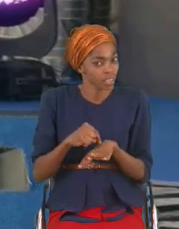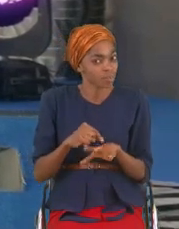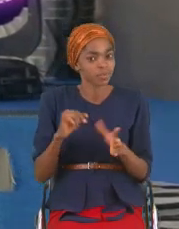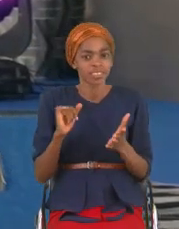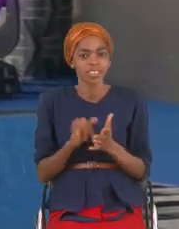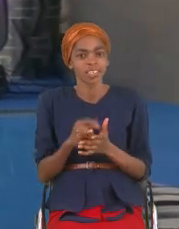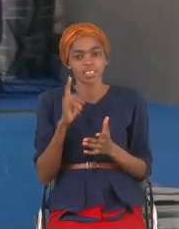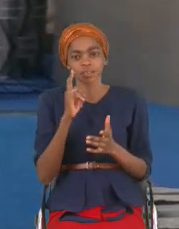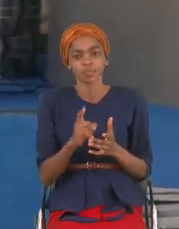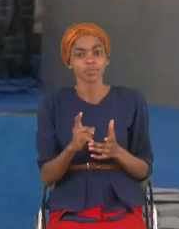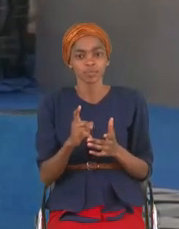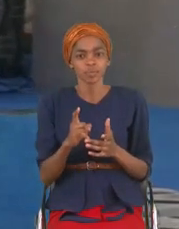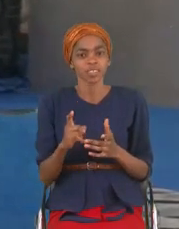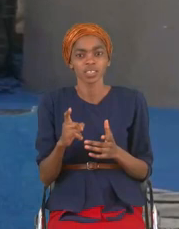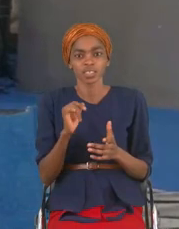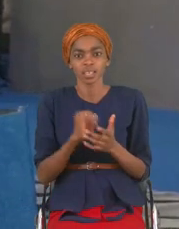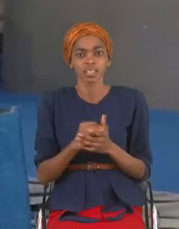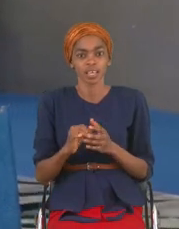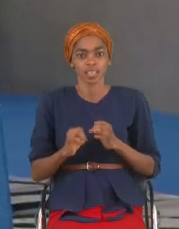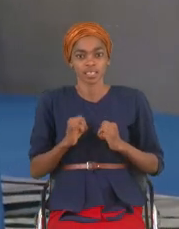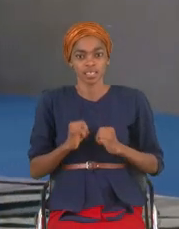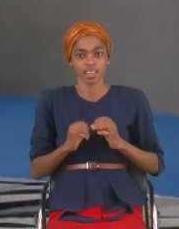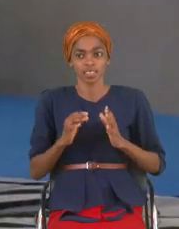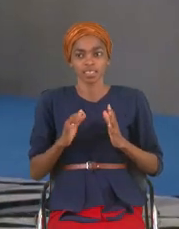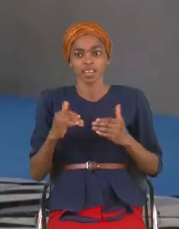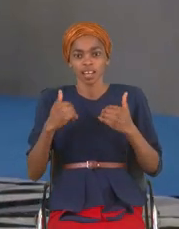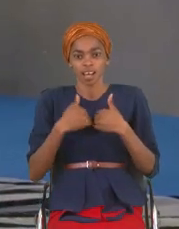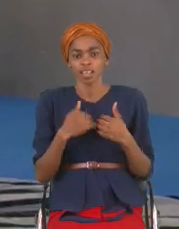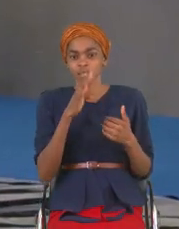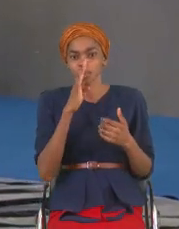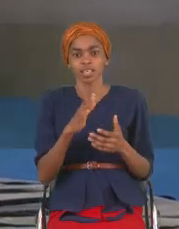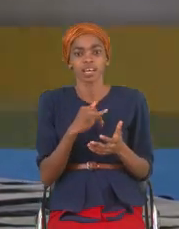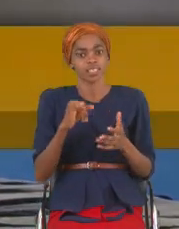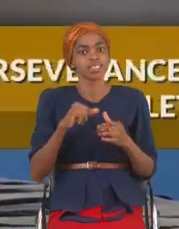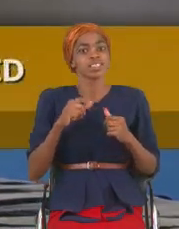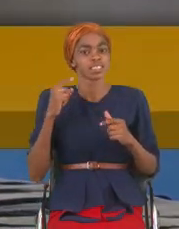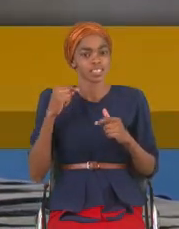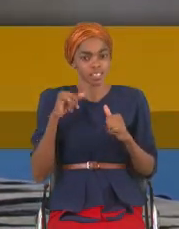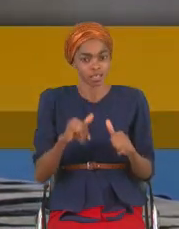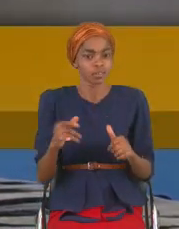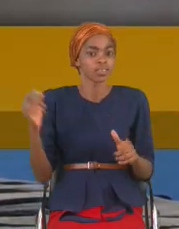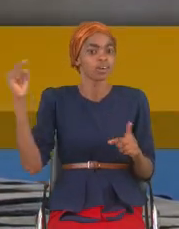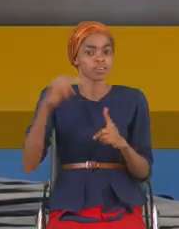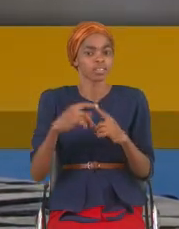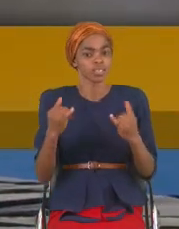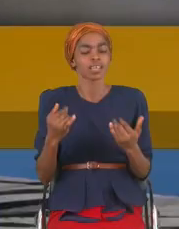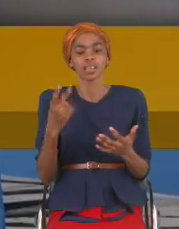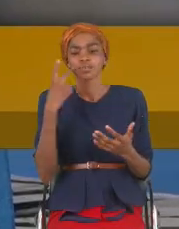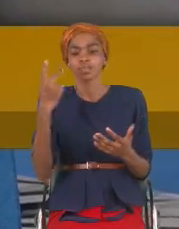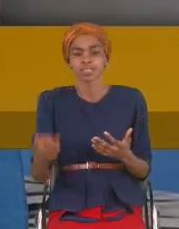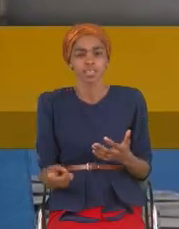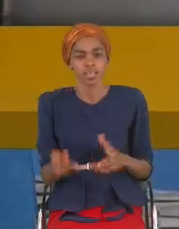the Olympics had been. And the Olympics remains today. And you see the people who